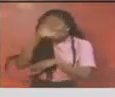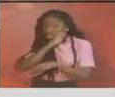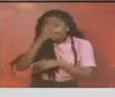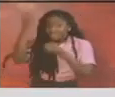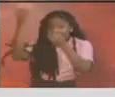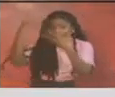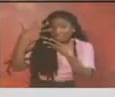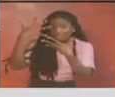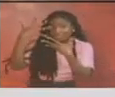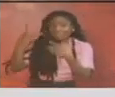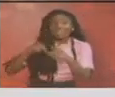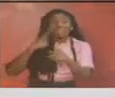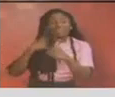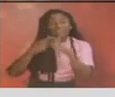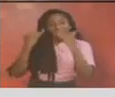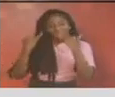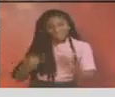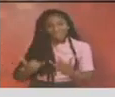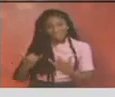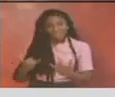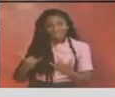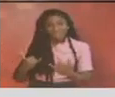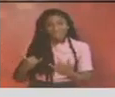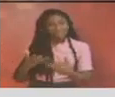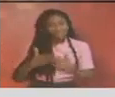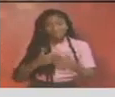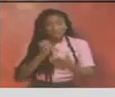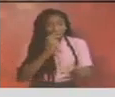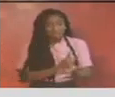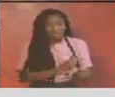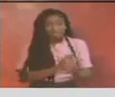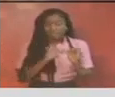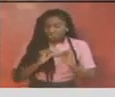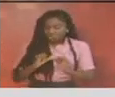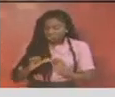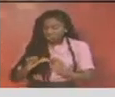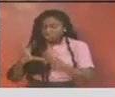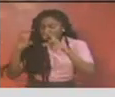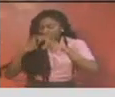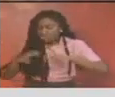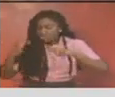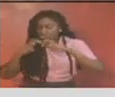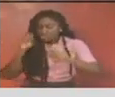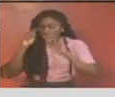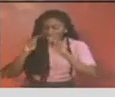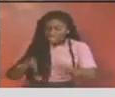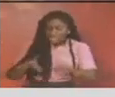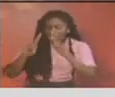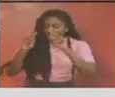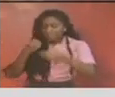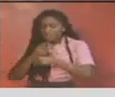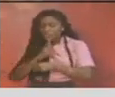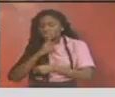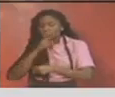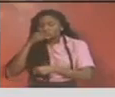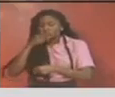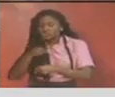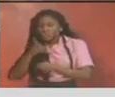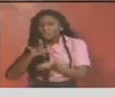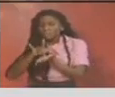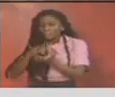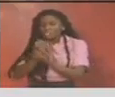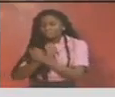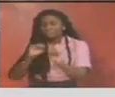of where we got enough information for efficacy and safety, there will be more information coming from the ongoing